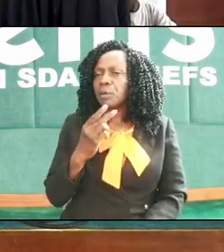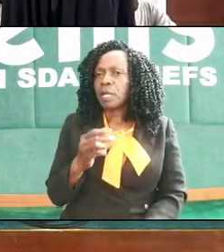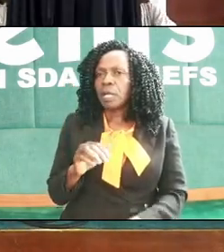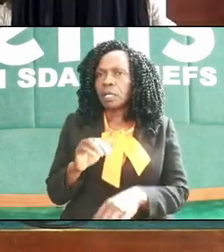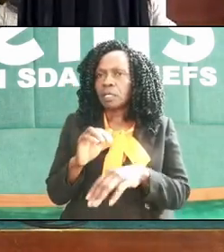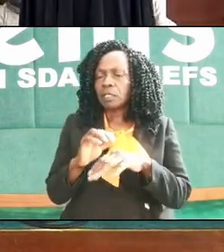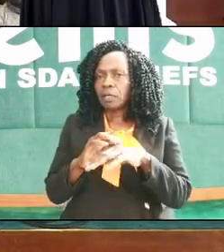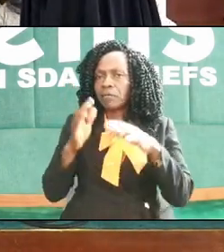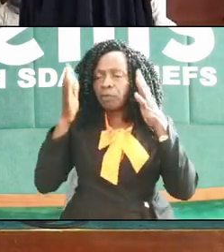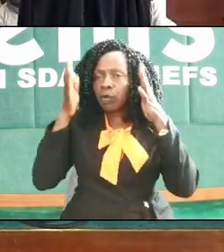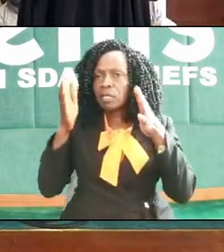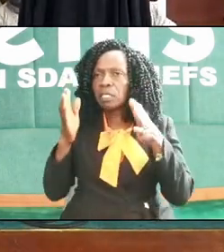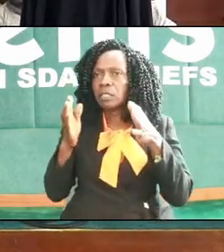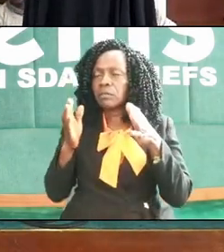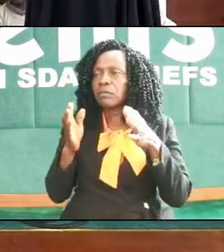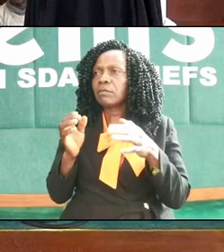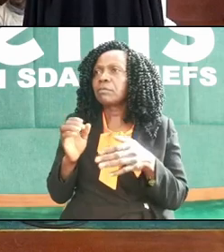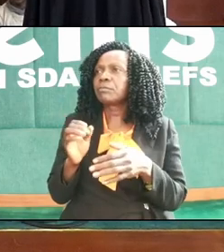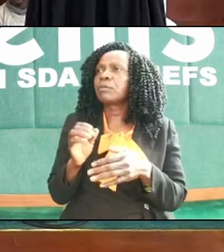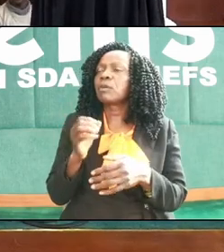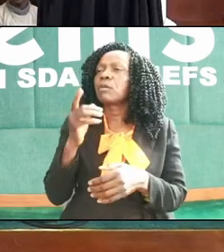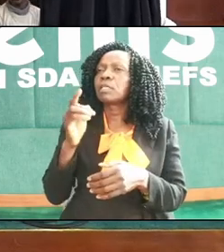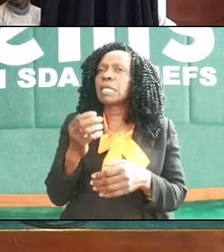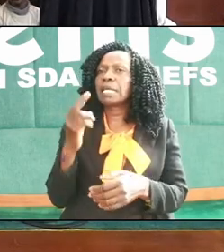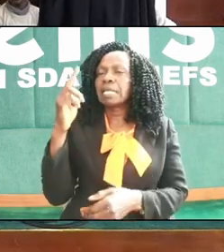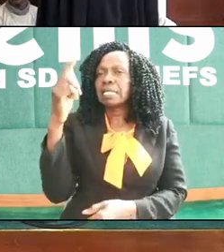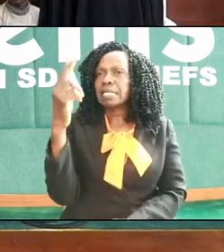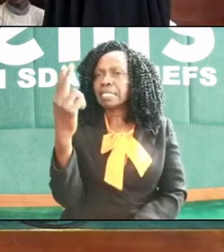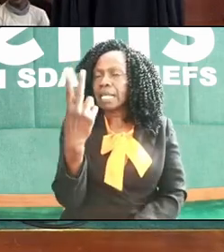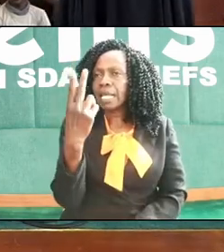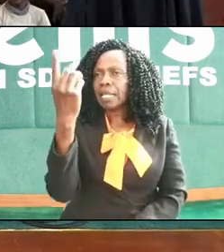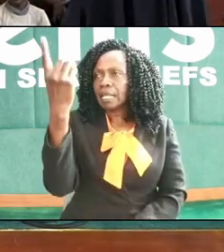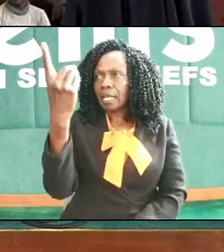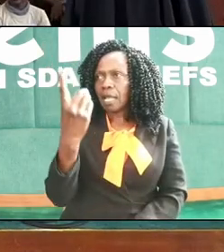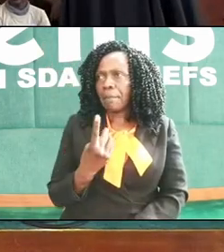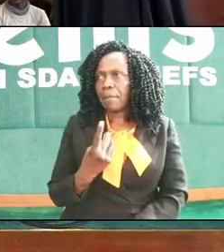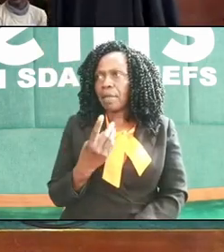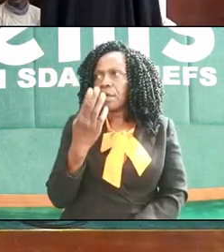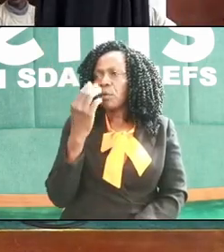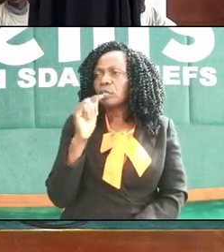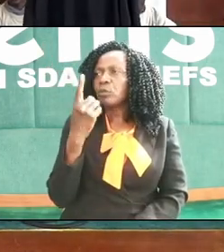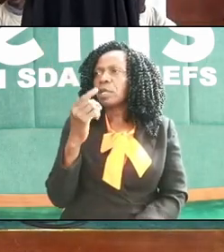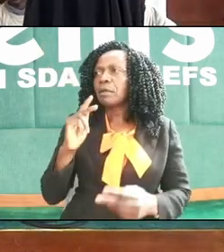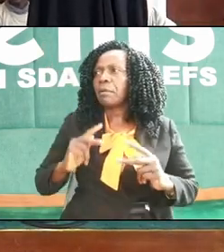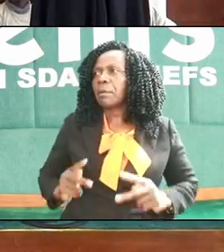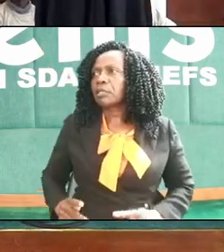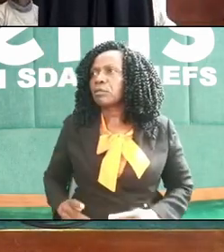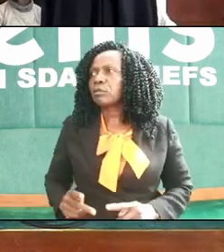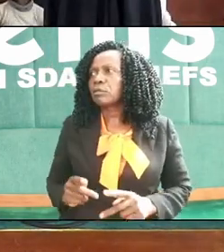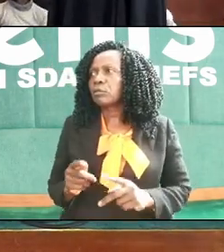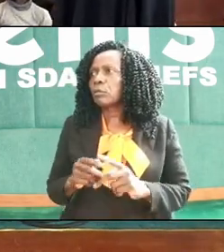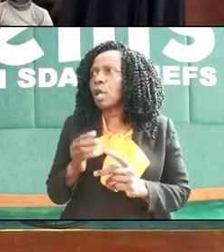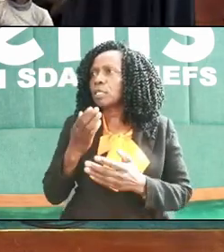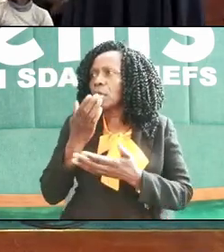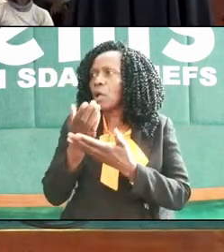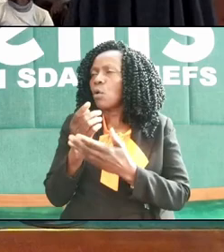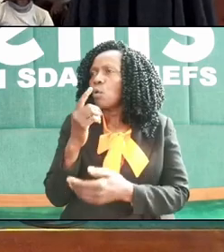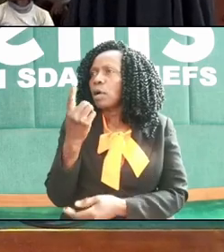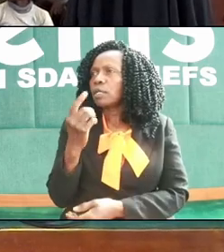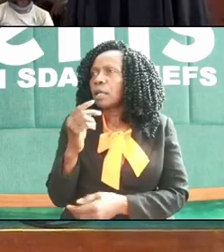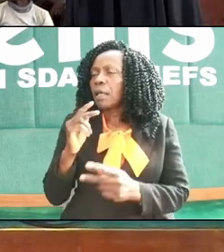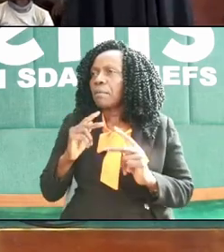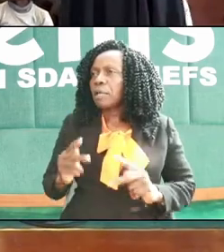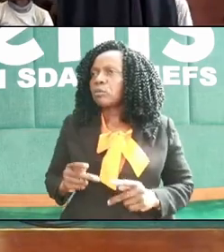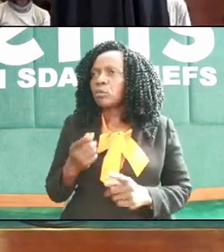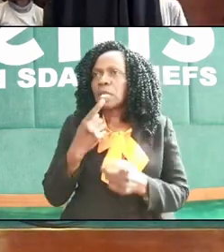looking forward to his second coming. Now, what is our theme for this month? I want one person. Do you have the mics? Yeah. One person to